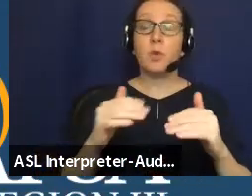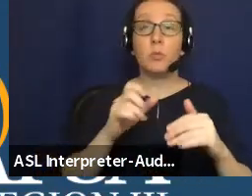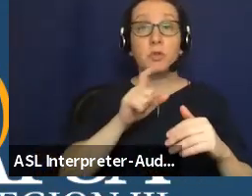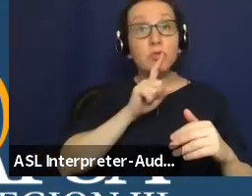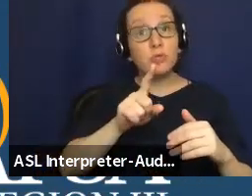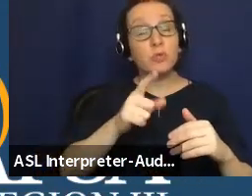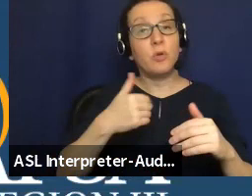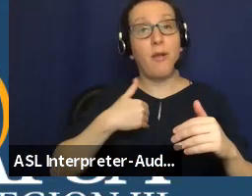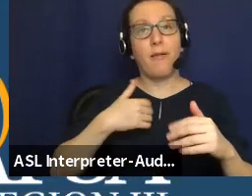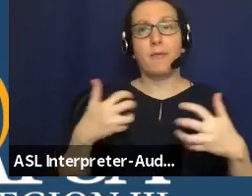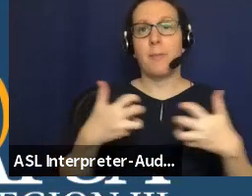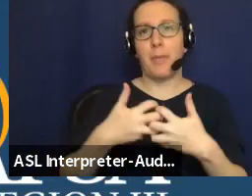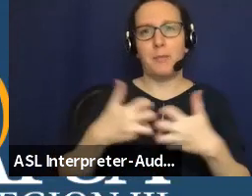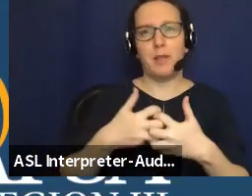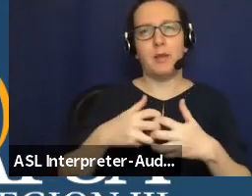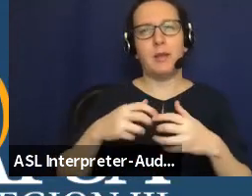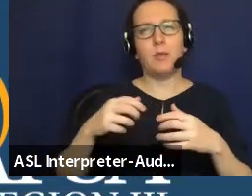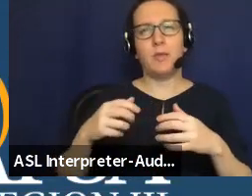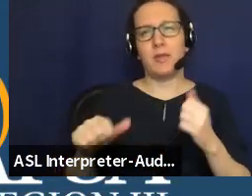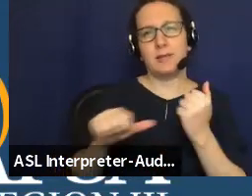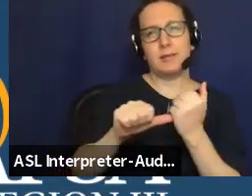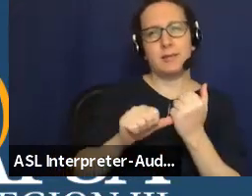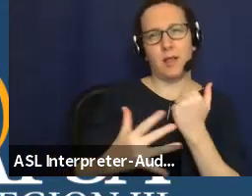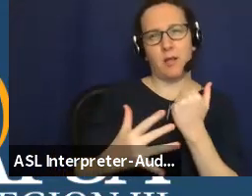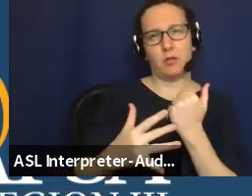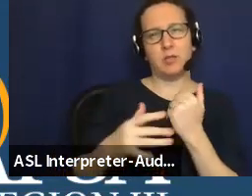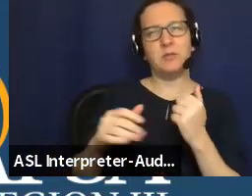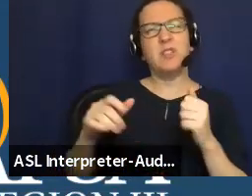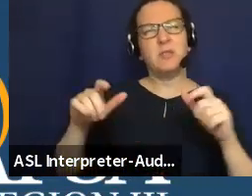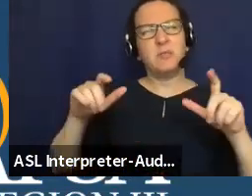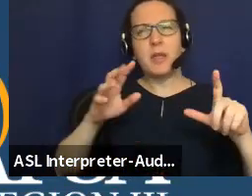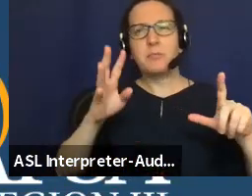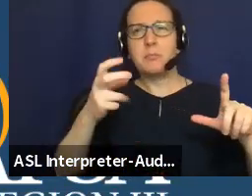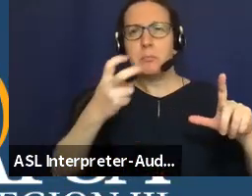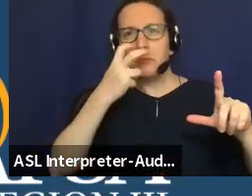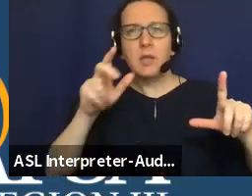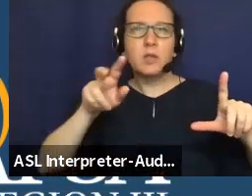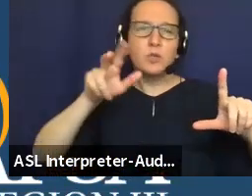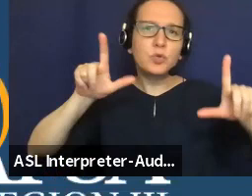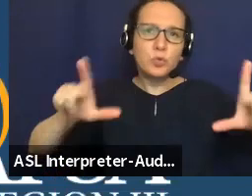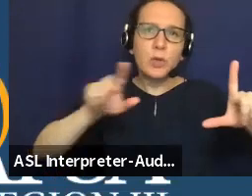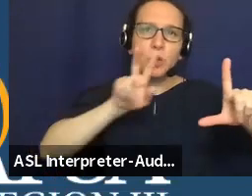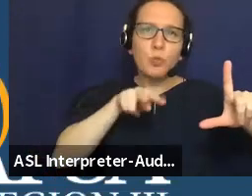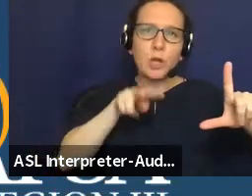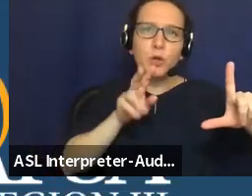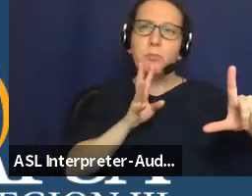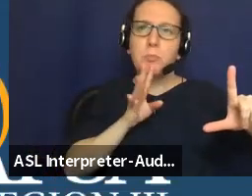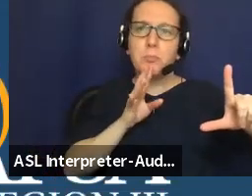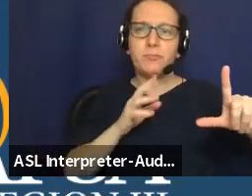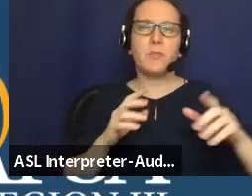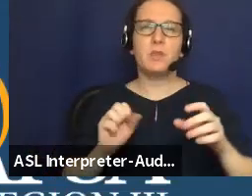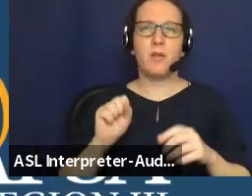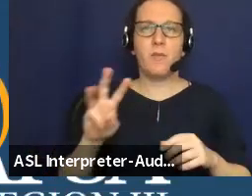reader software, and also having a method for attendees to direct chat or contact a staff for any access